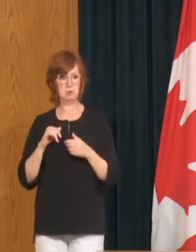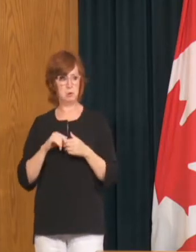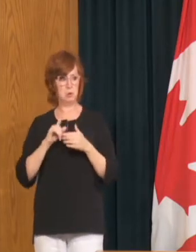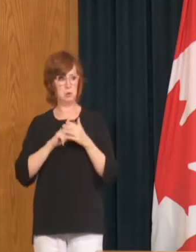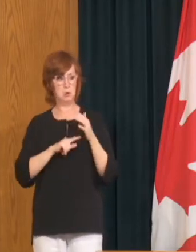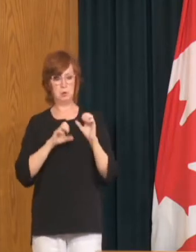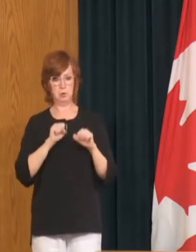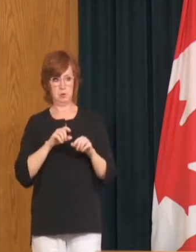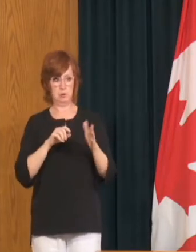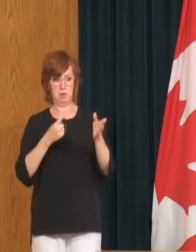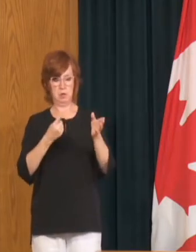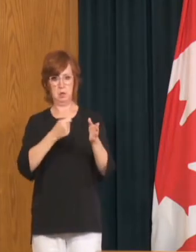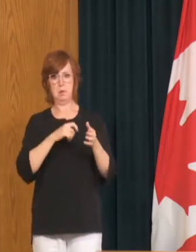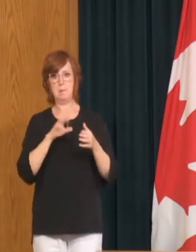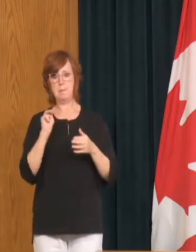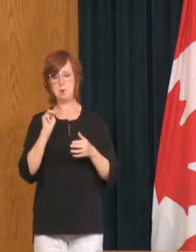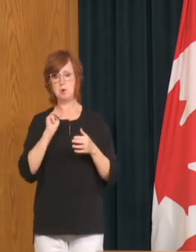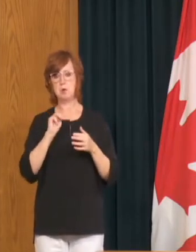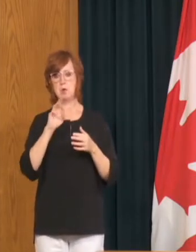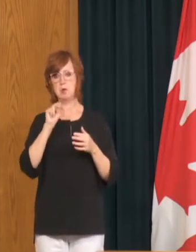sir, as a follow-up?